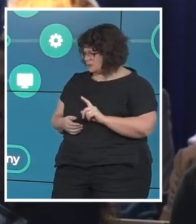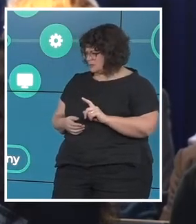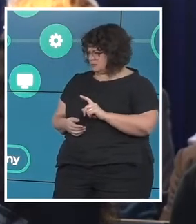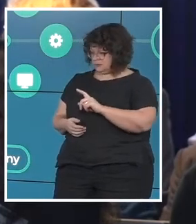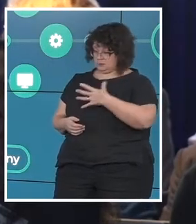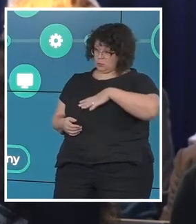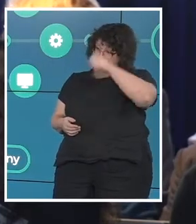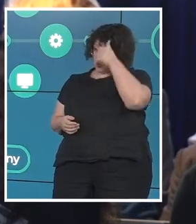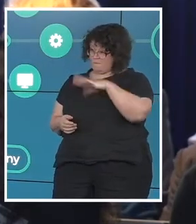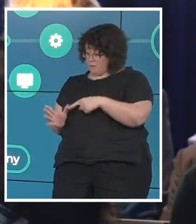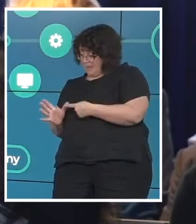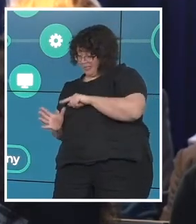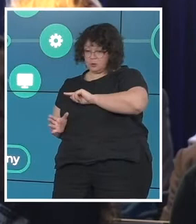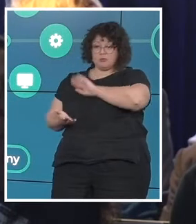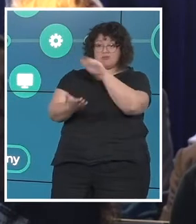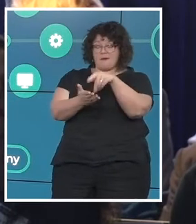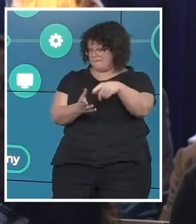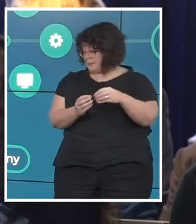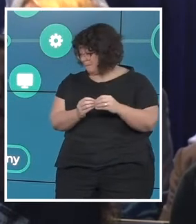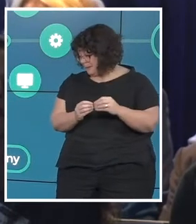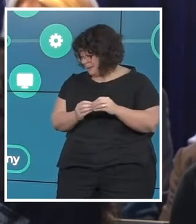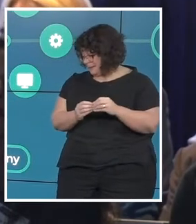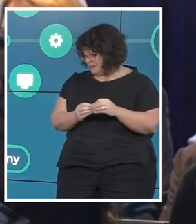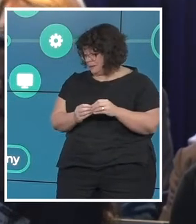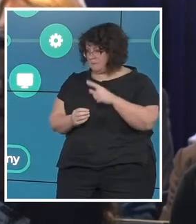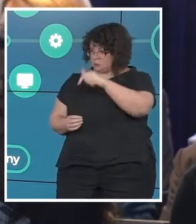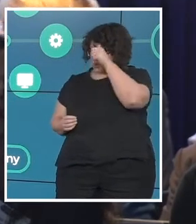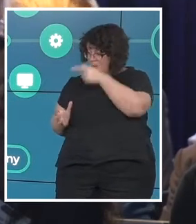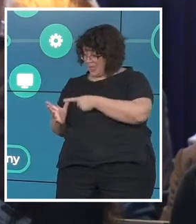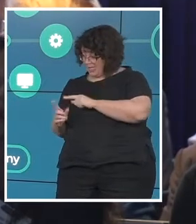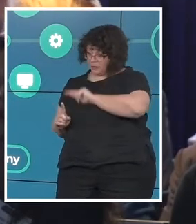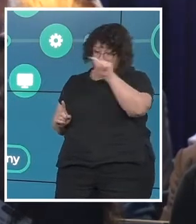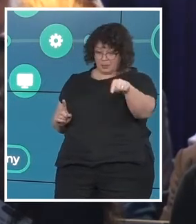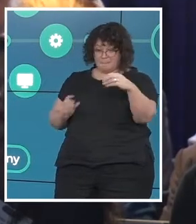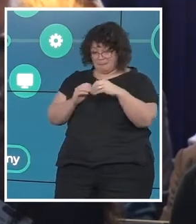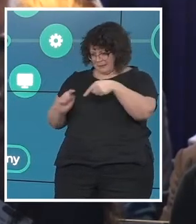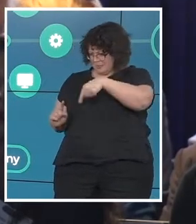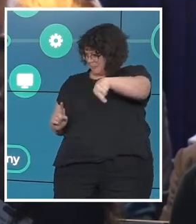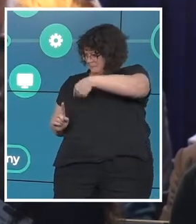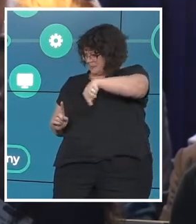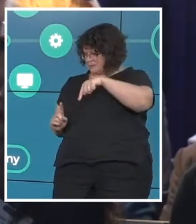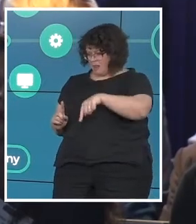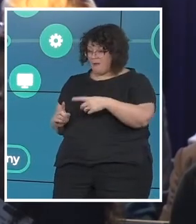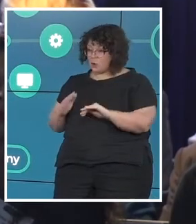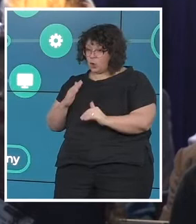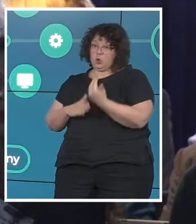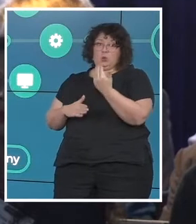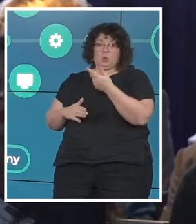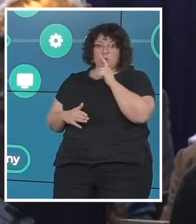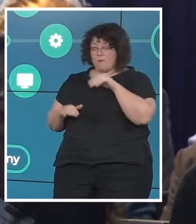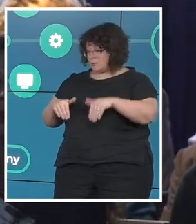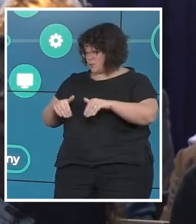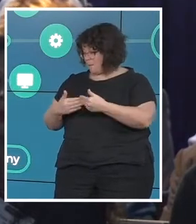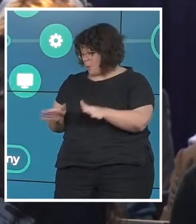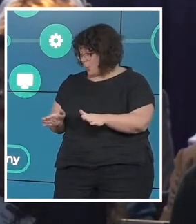B, a new coffee shop just opened? Would you like to have a visit there? And that's what the app would bring, that richness, which the dog can't